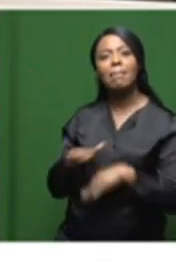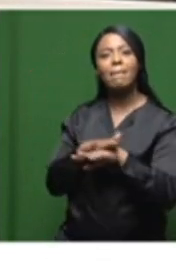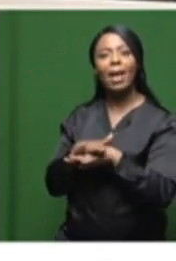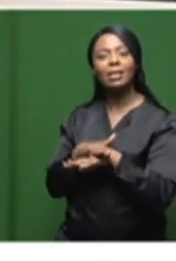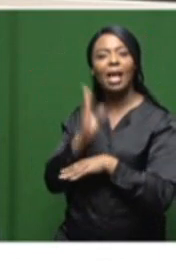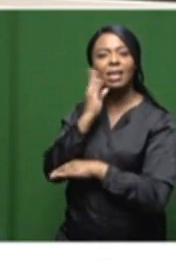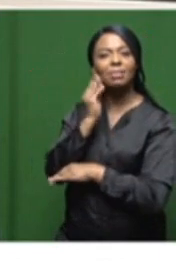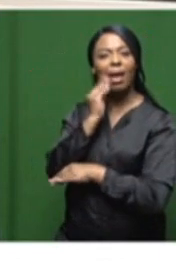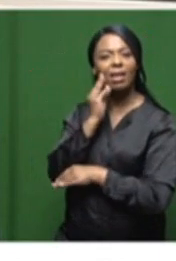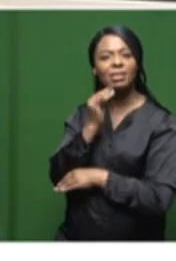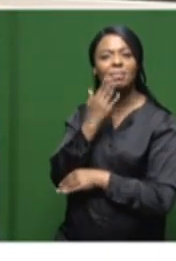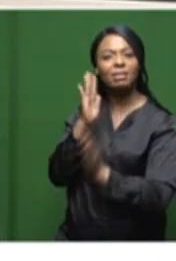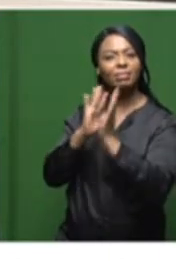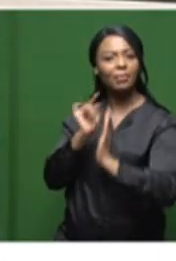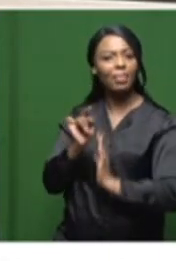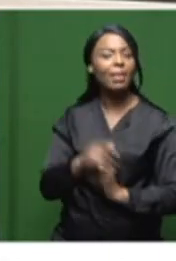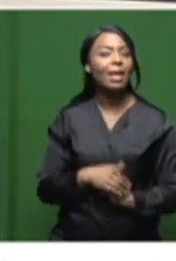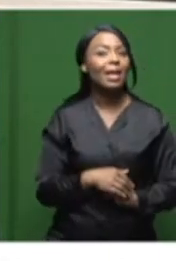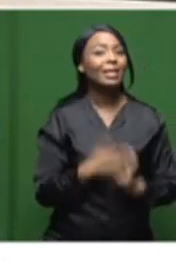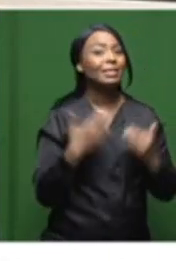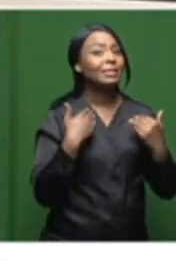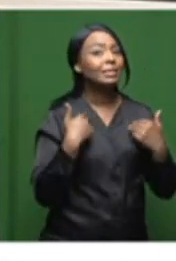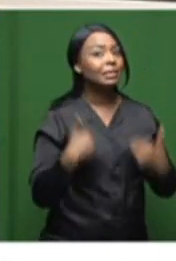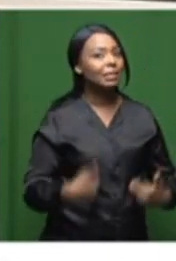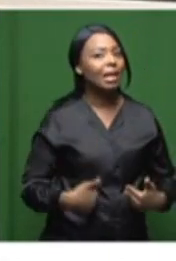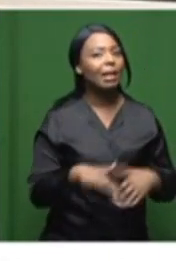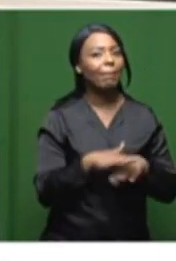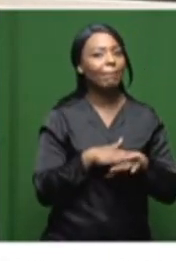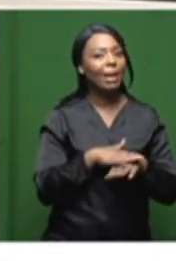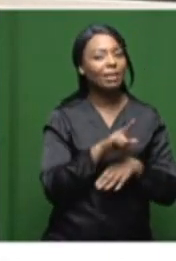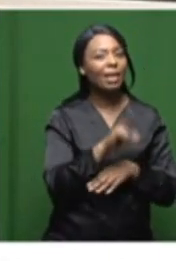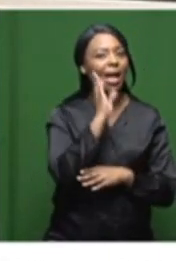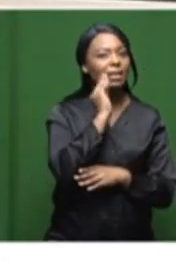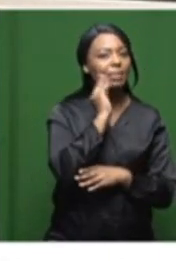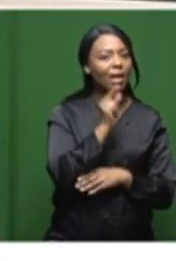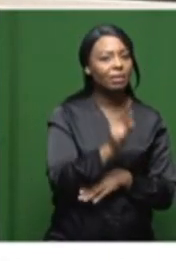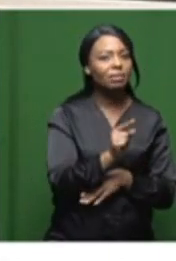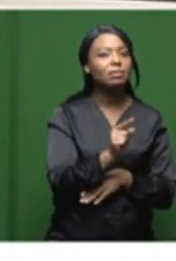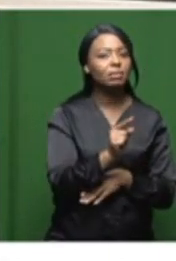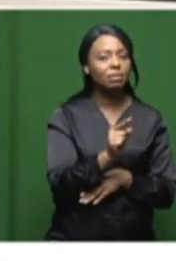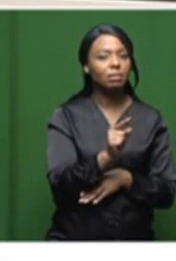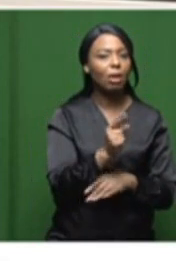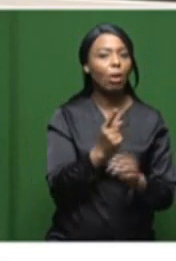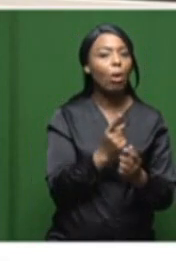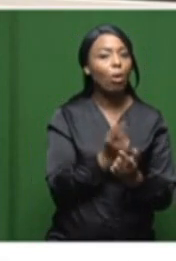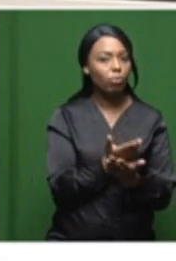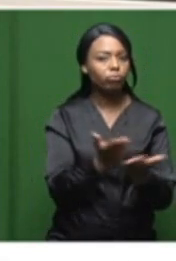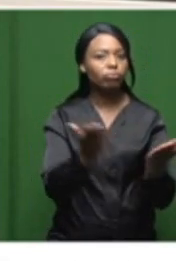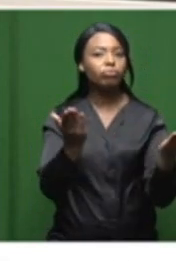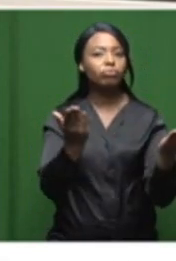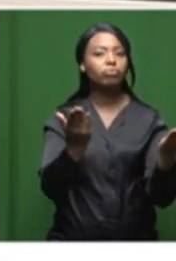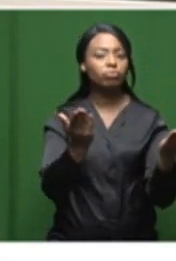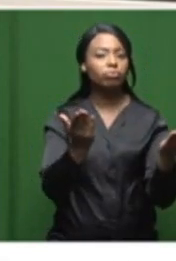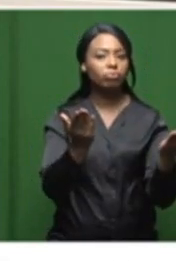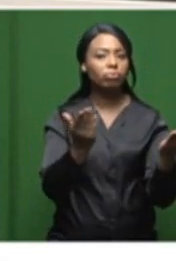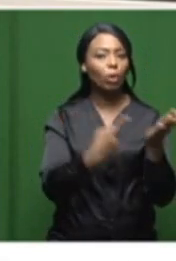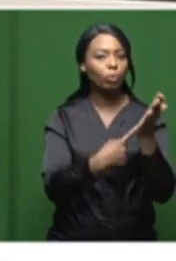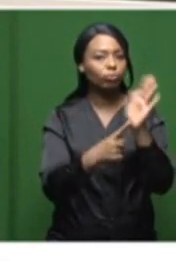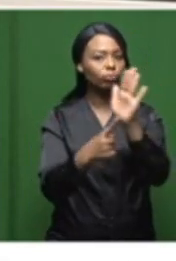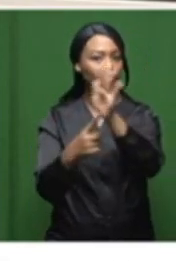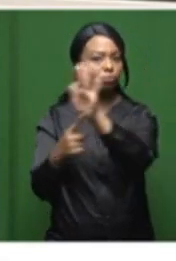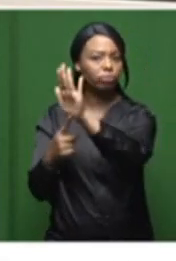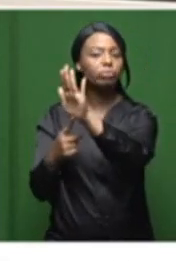are, or rather the Sunday Best are experiences that we'll be hosting to activate